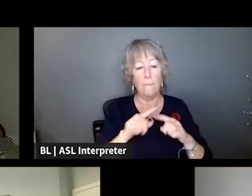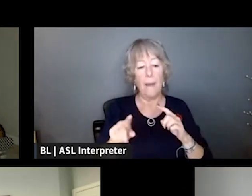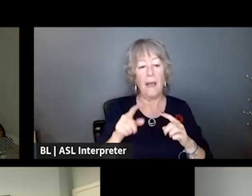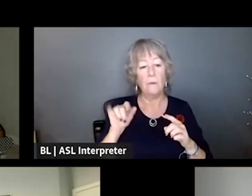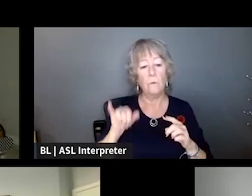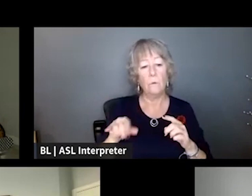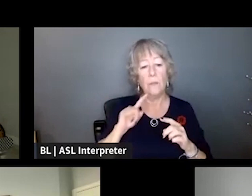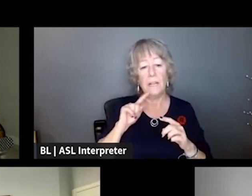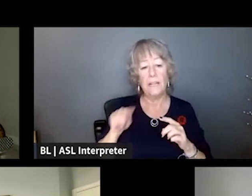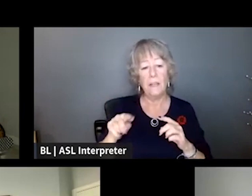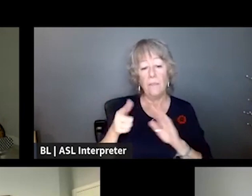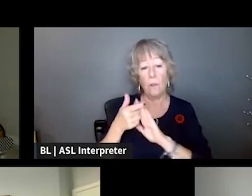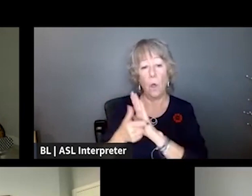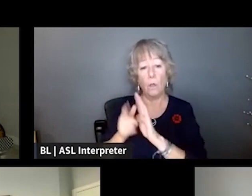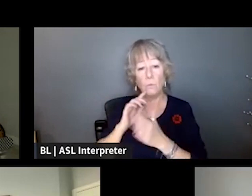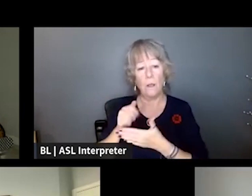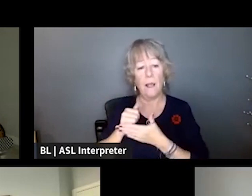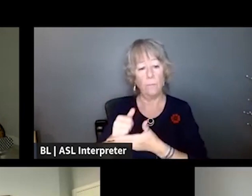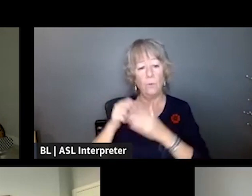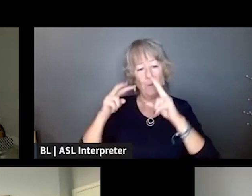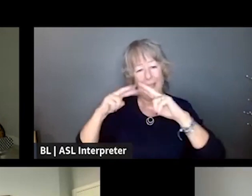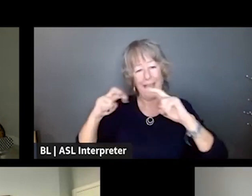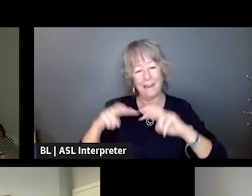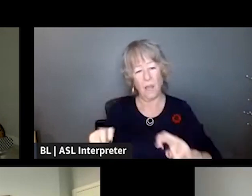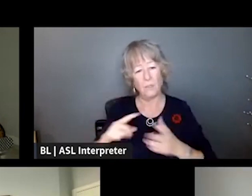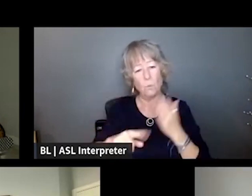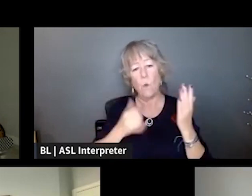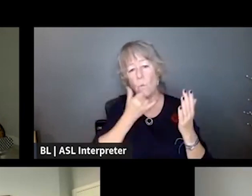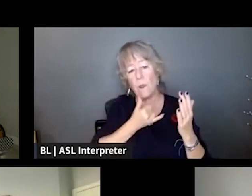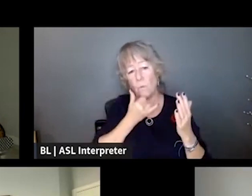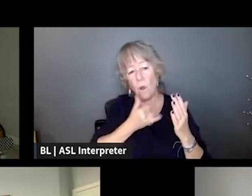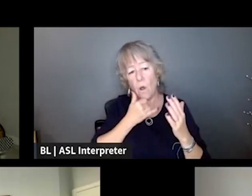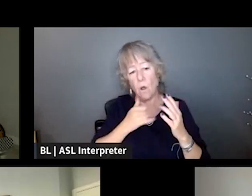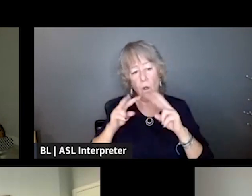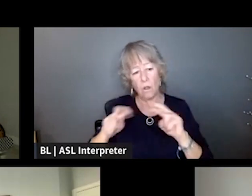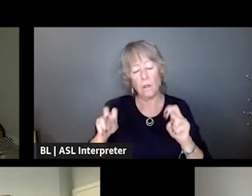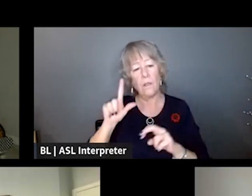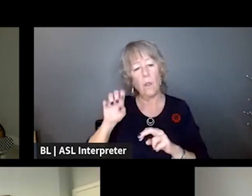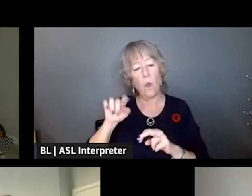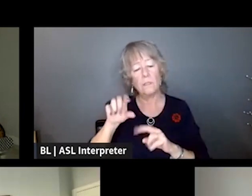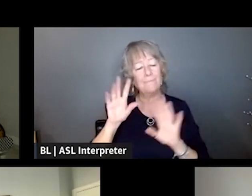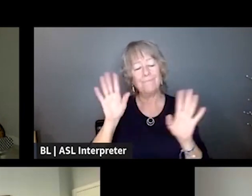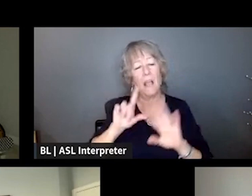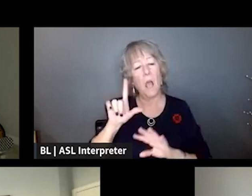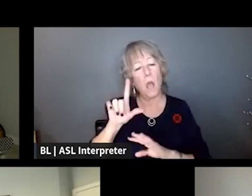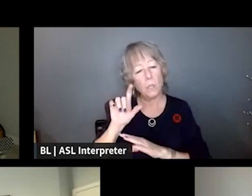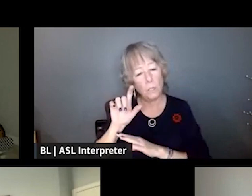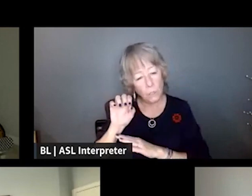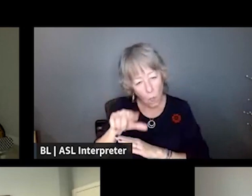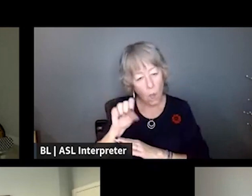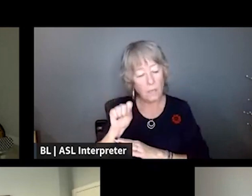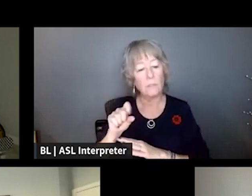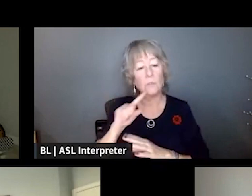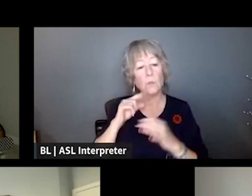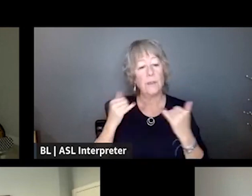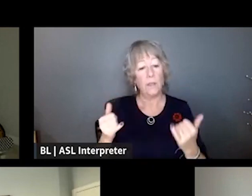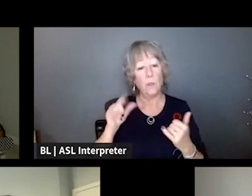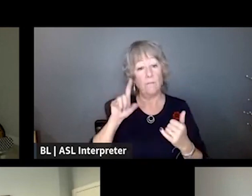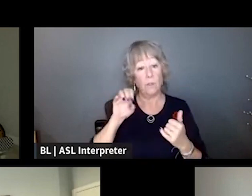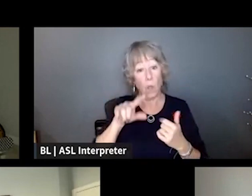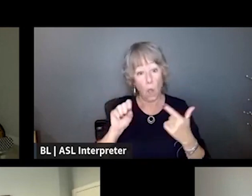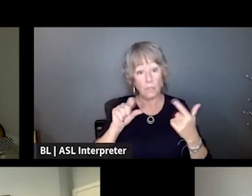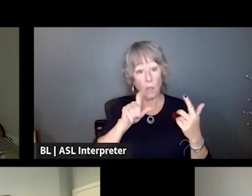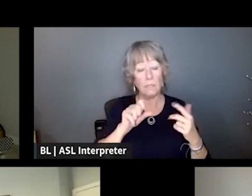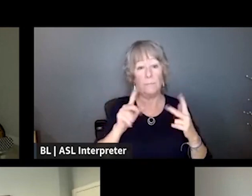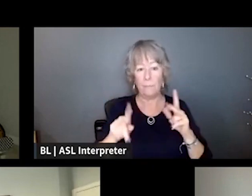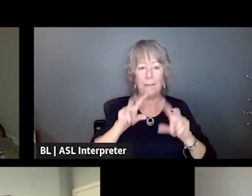really help you analyze what went wrong. And that's why people are investing a lot in logs. So now that you have many logs, you have